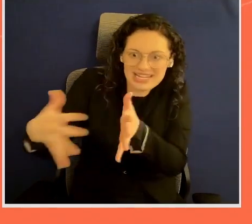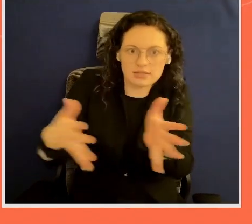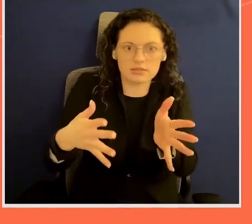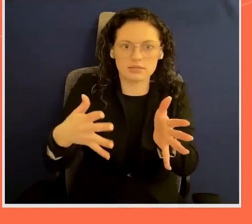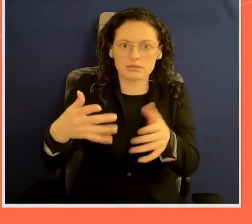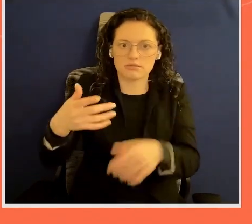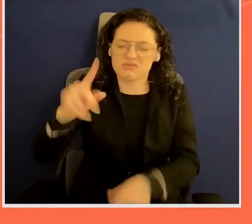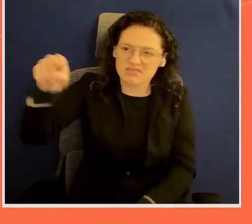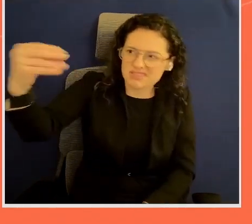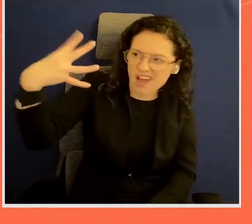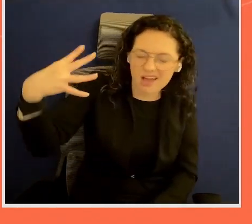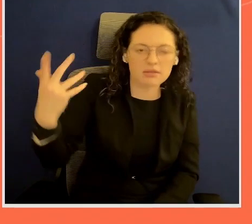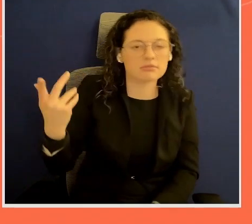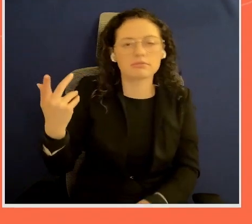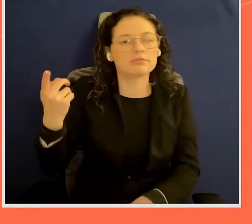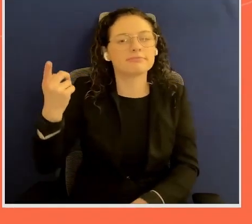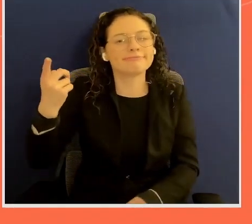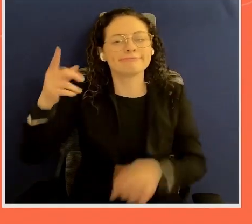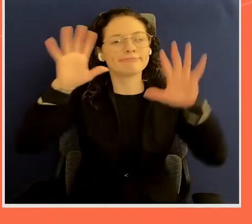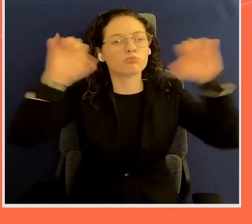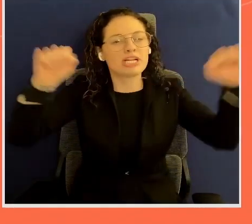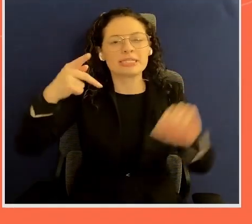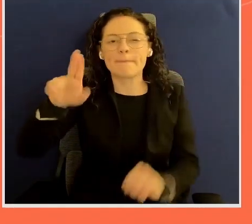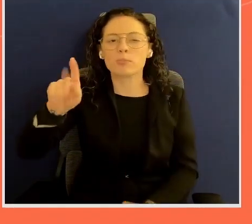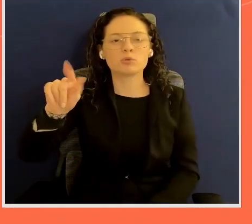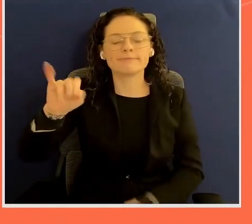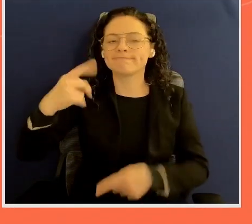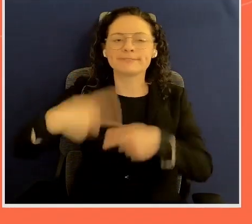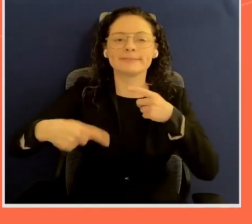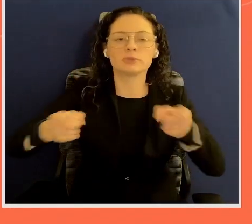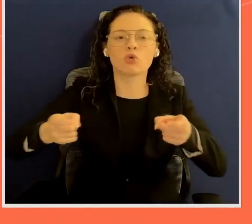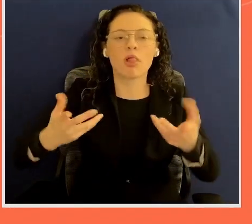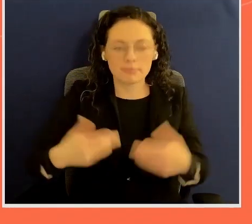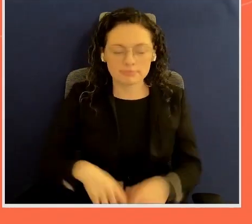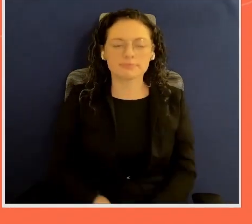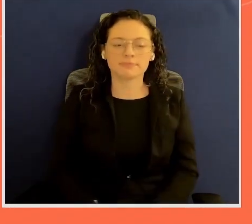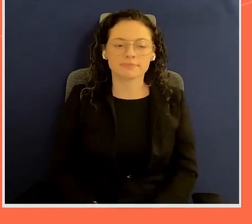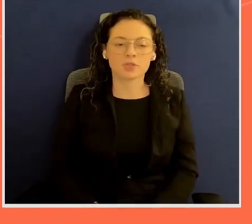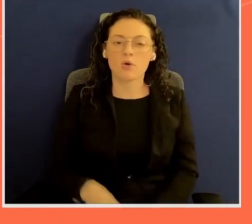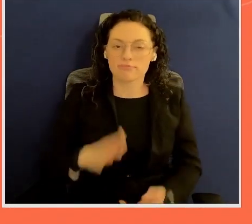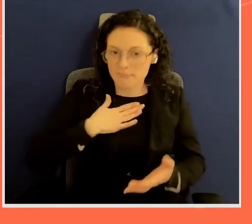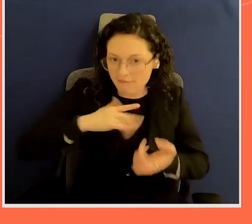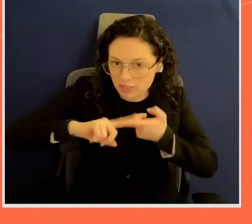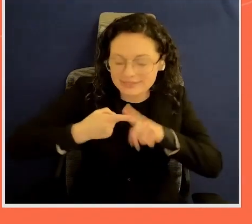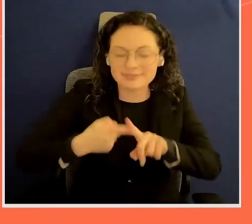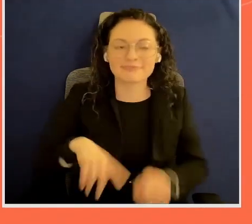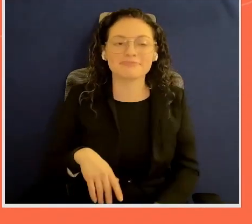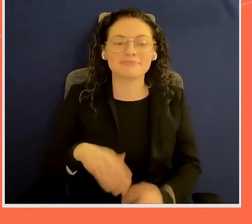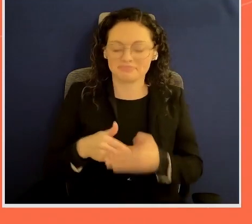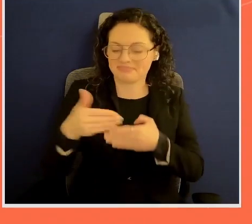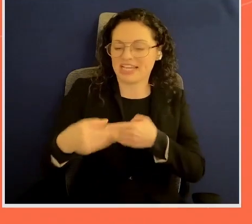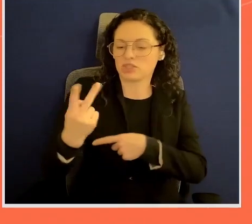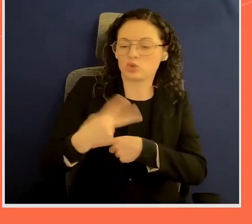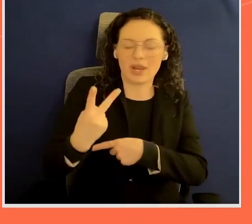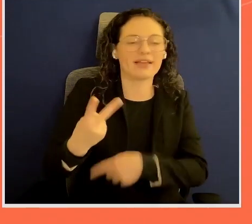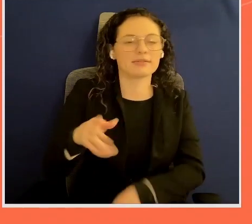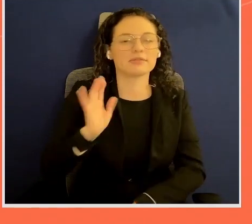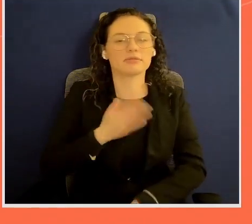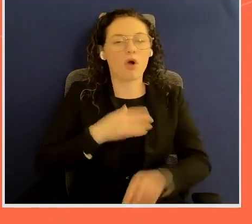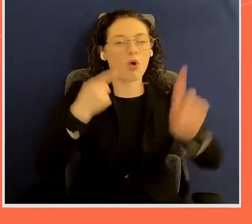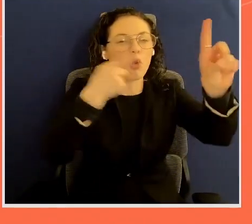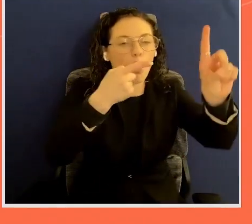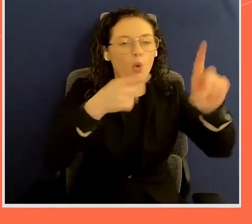Simply put, how do you expect me to protect the Napoleon wrasse and the bumphead parrotfish when I must fish to survive? The